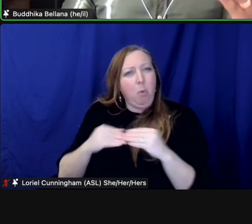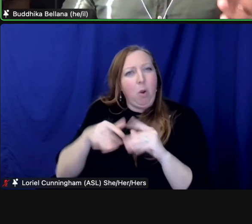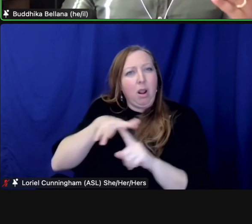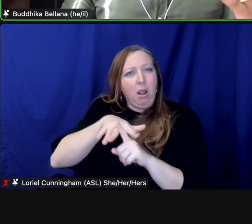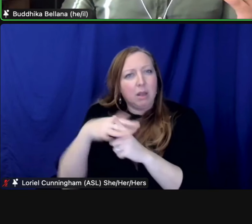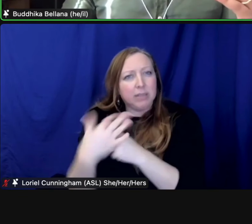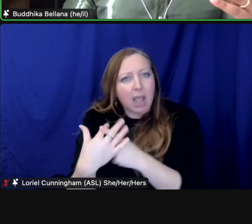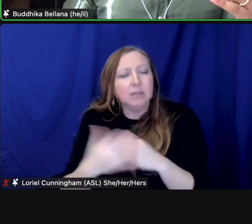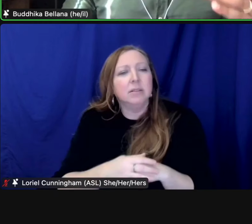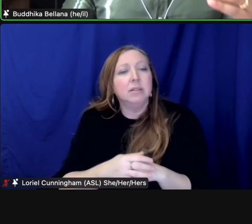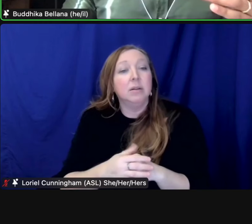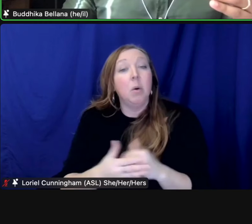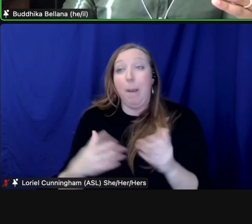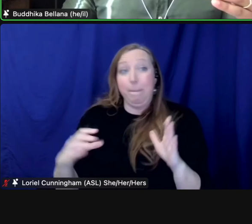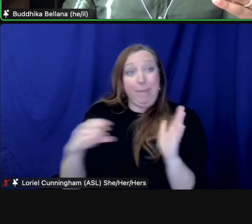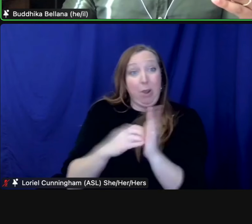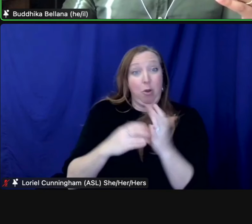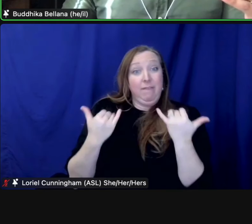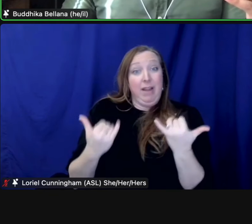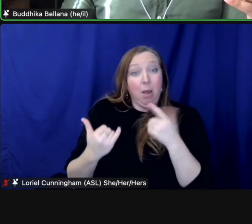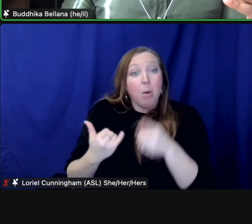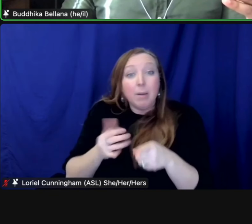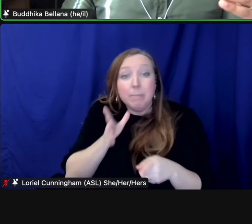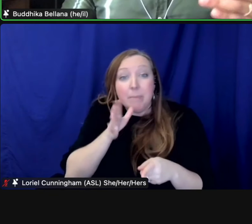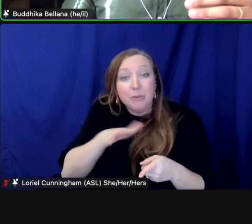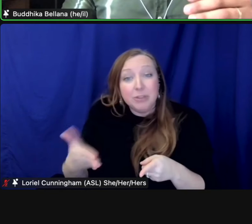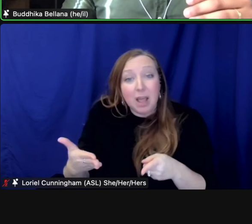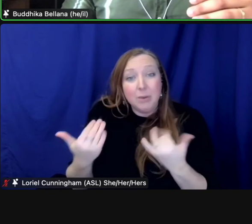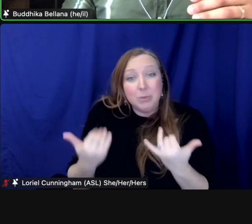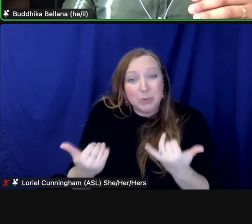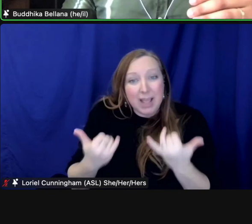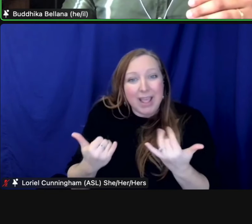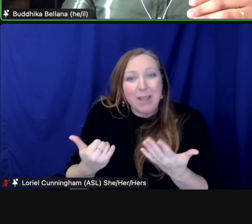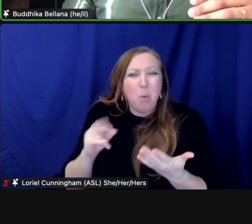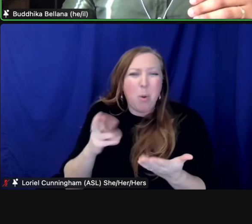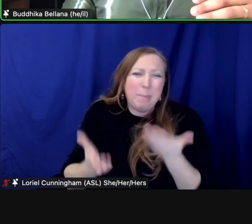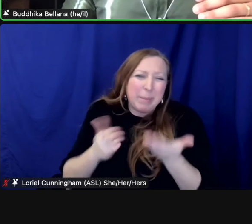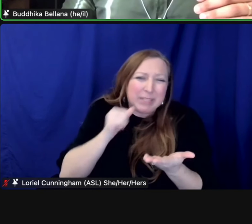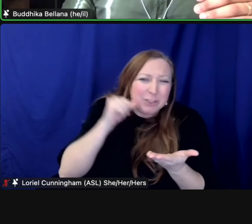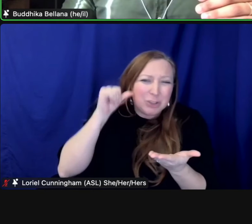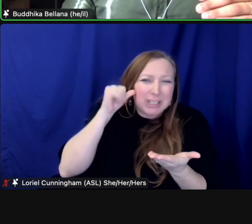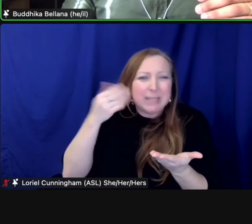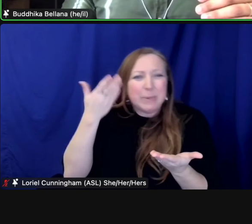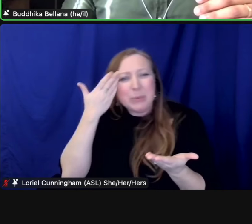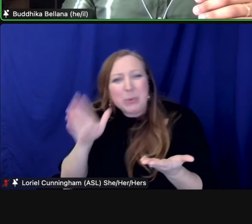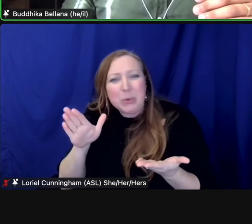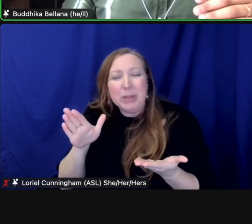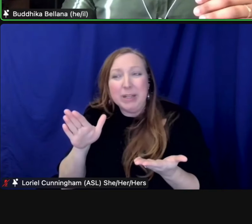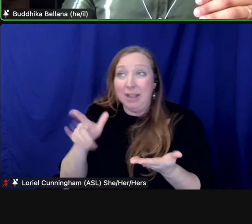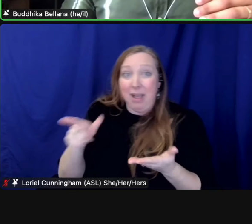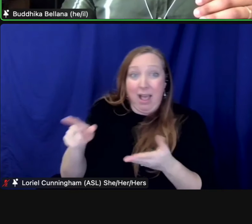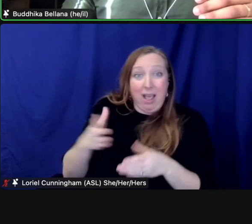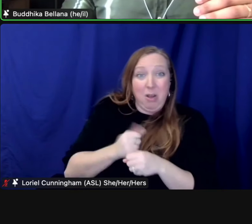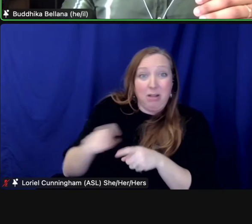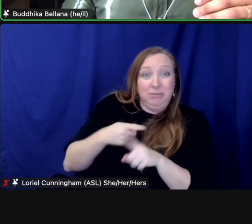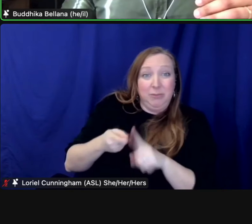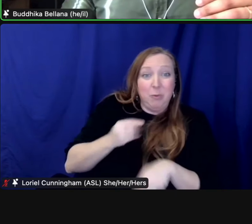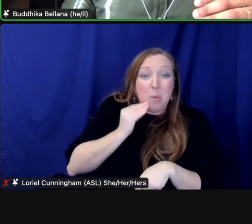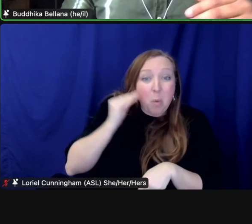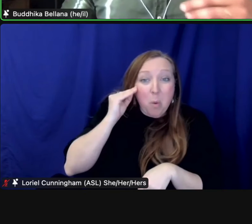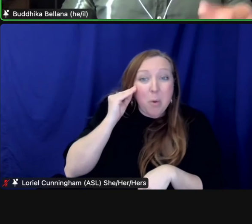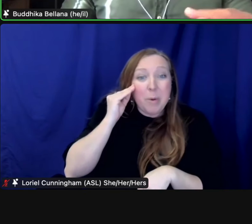I don't know. I had a telegram from home, mother passed away, funeral tomorrow, yours sincerely. That doesn't mean anything. It may have